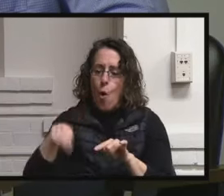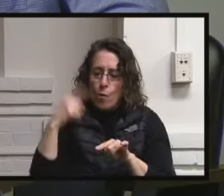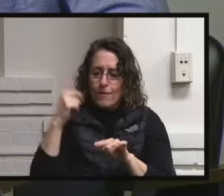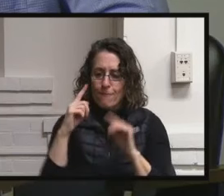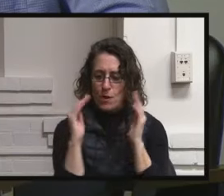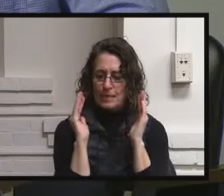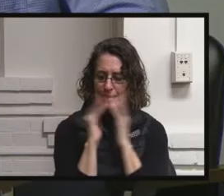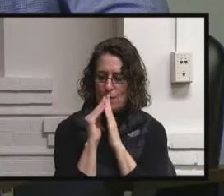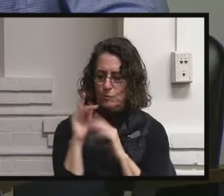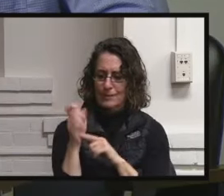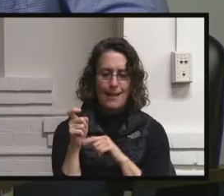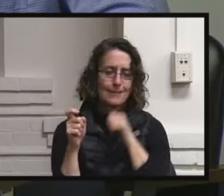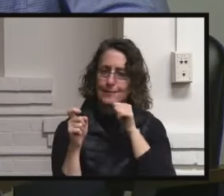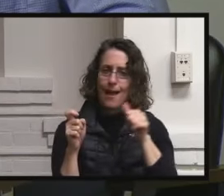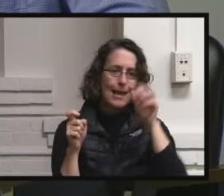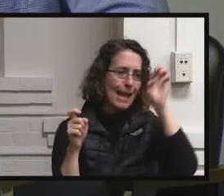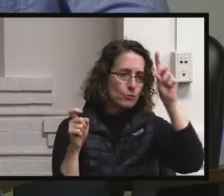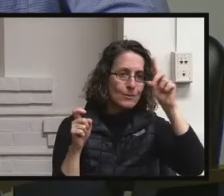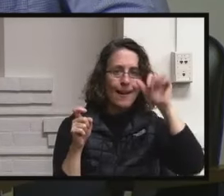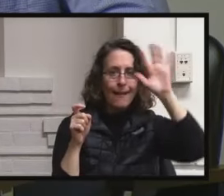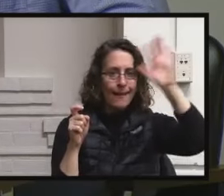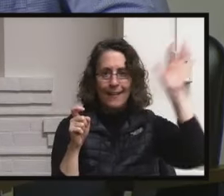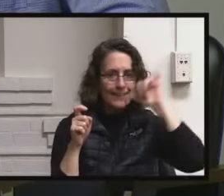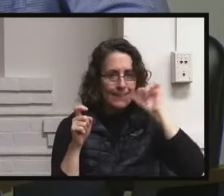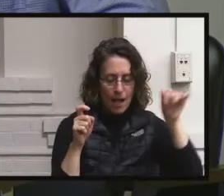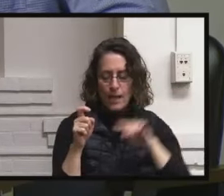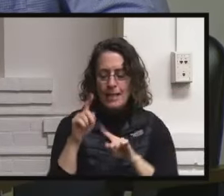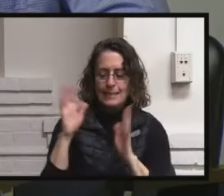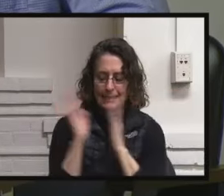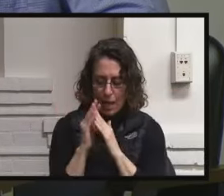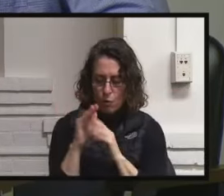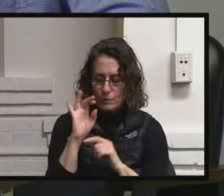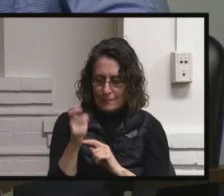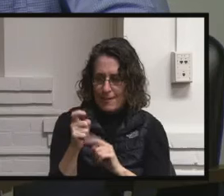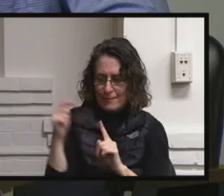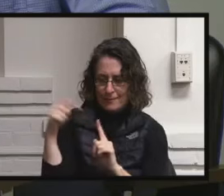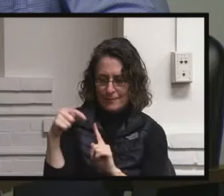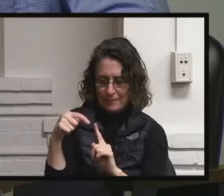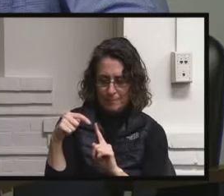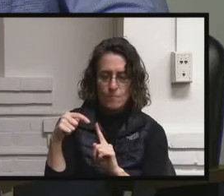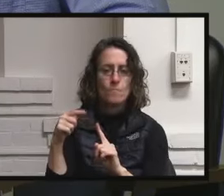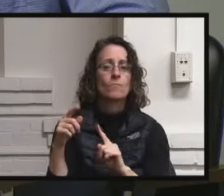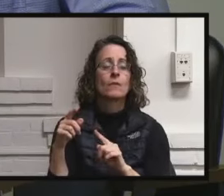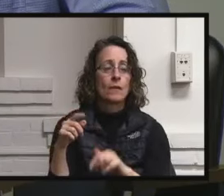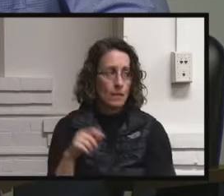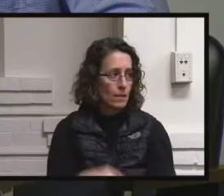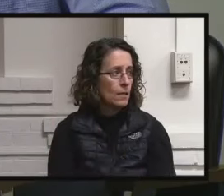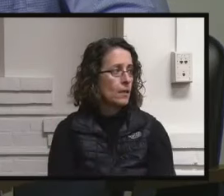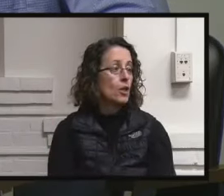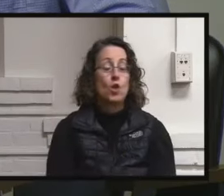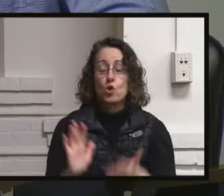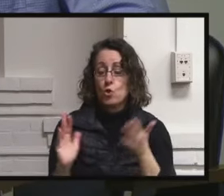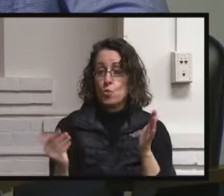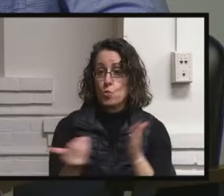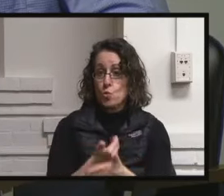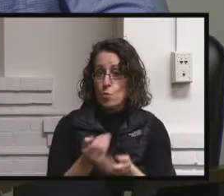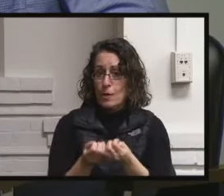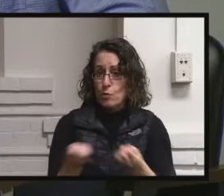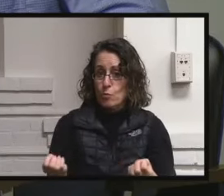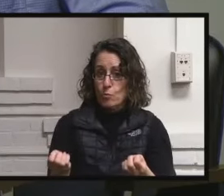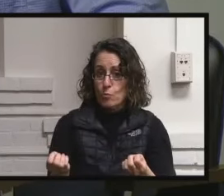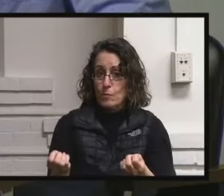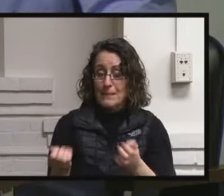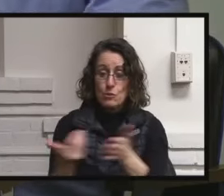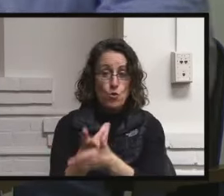assessment. And we are proposing to set the value of the new equipment, not the existing